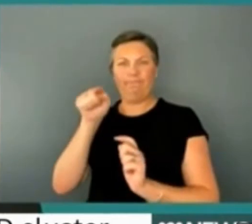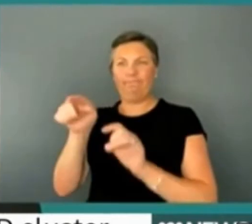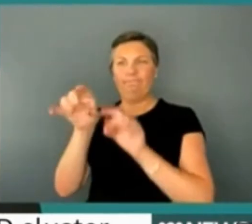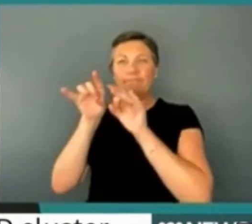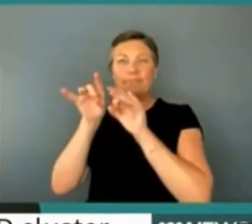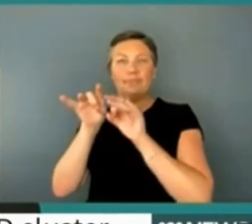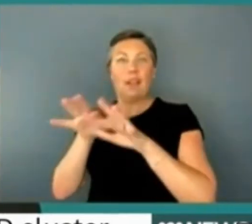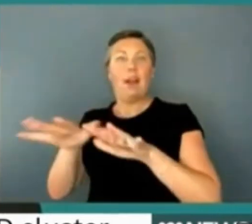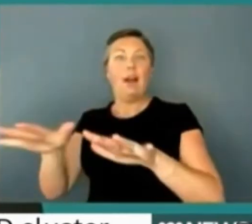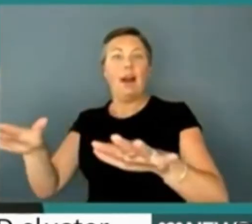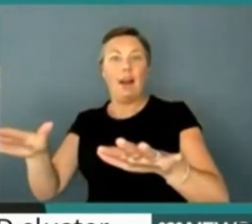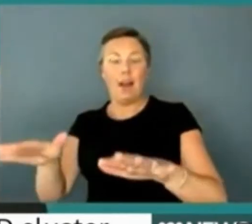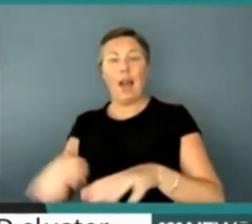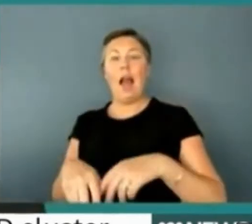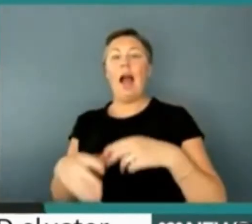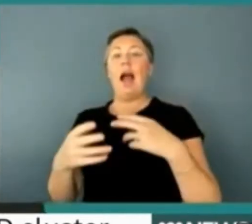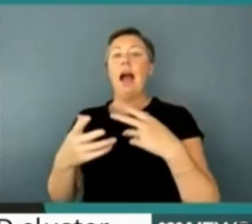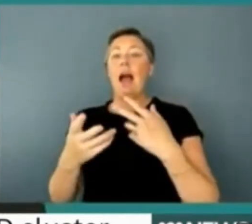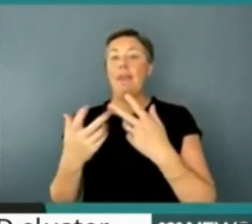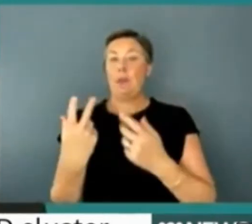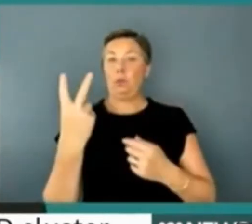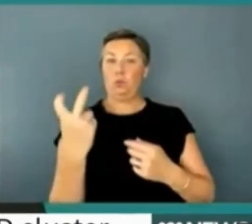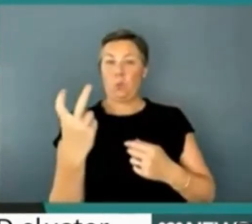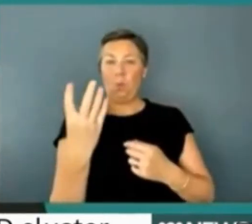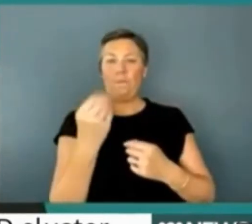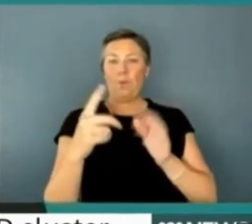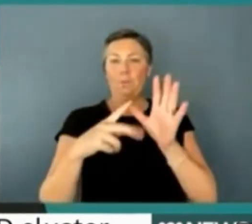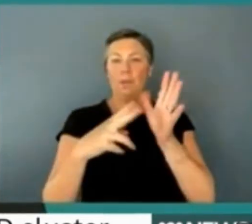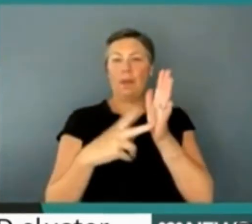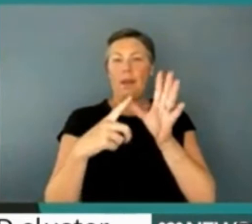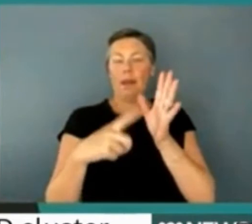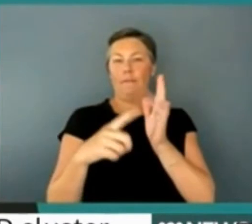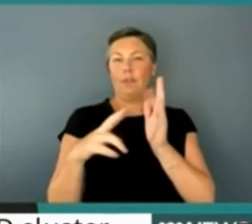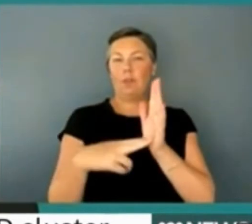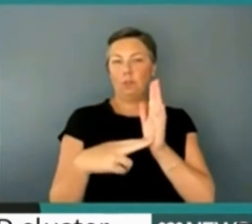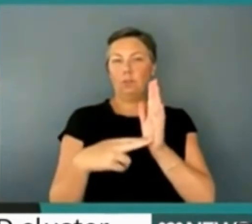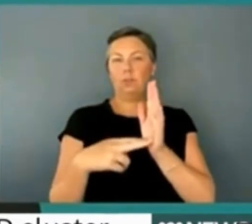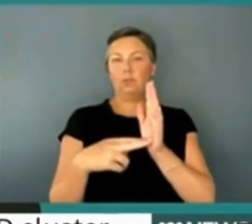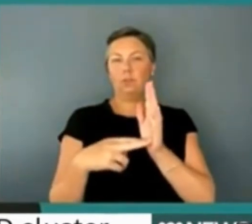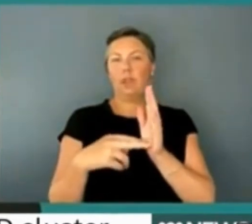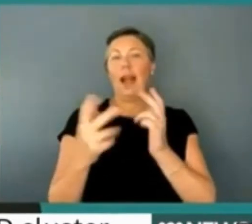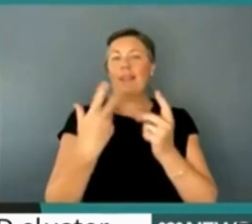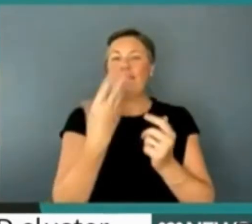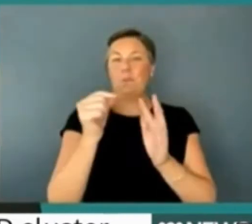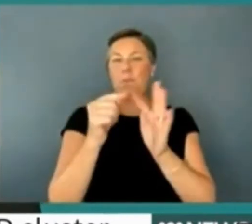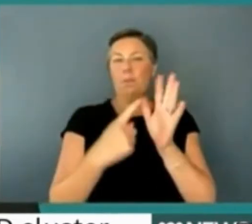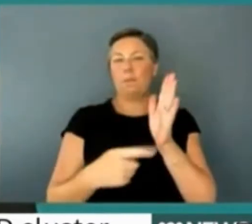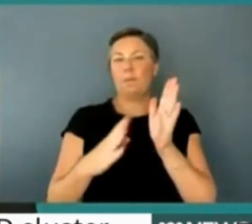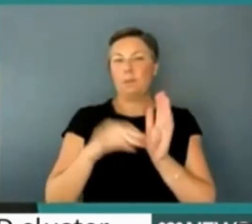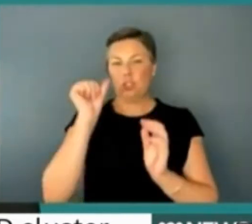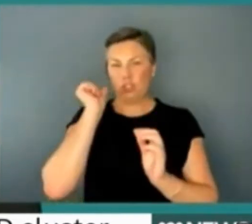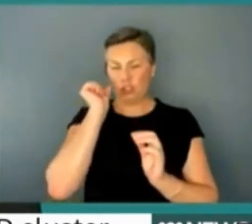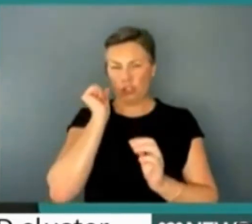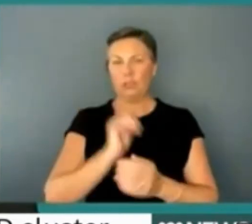others are residents of Avalon, one of the adjacent suburb of Palm Beach. There is